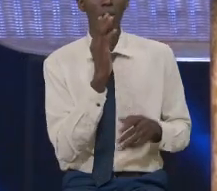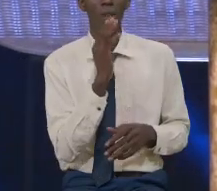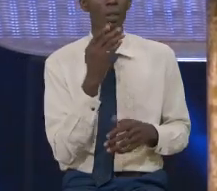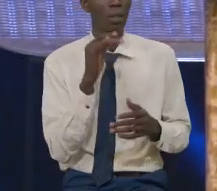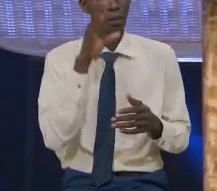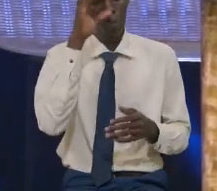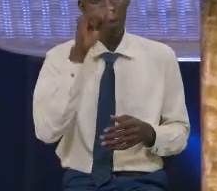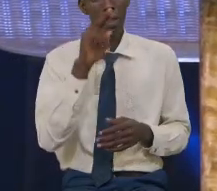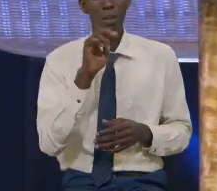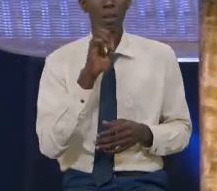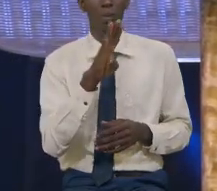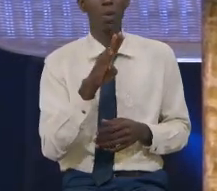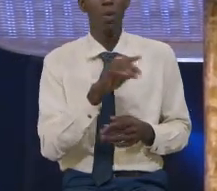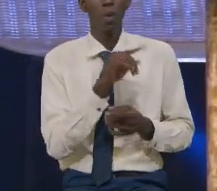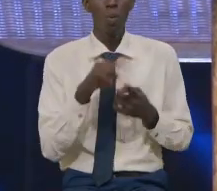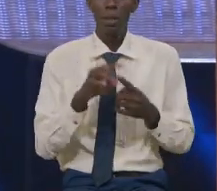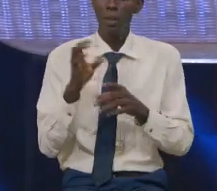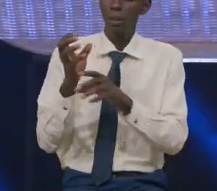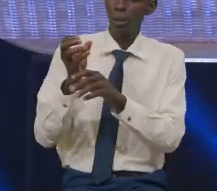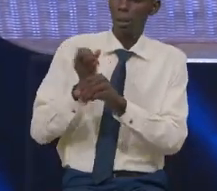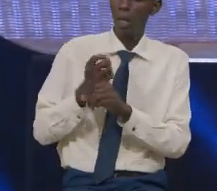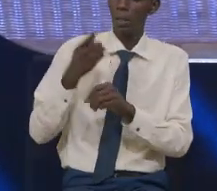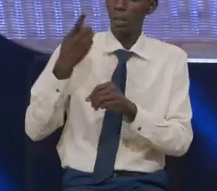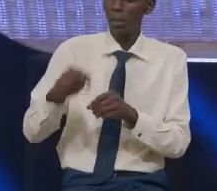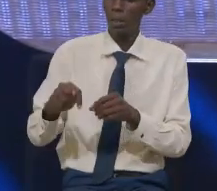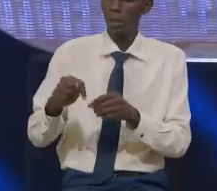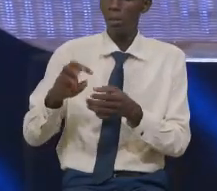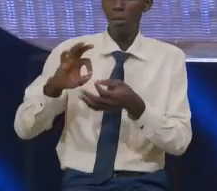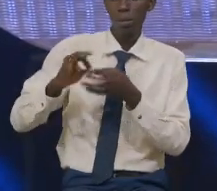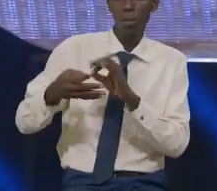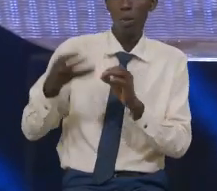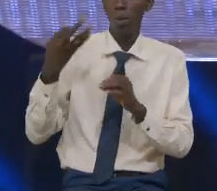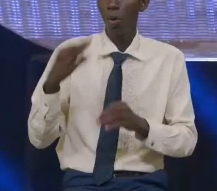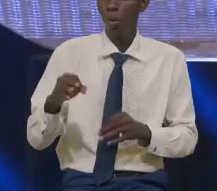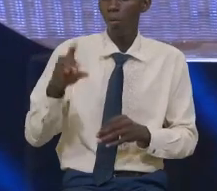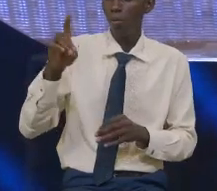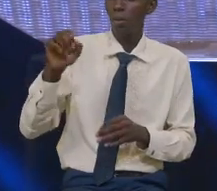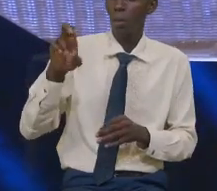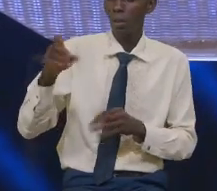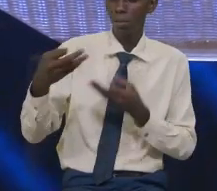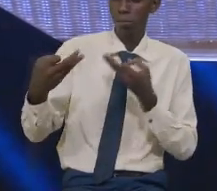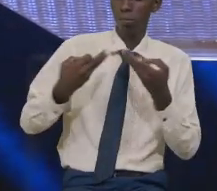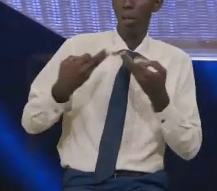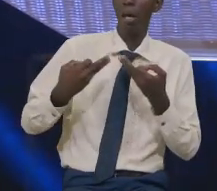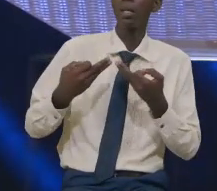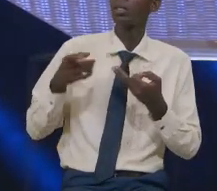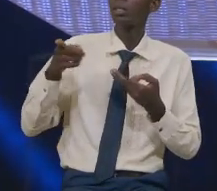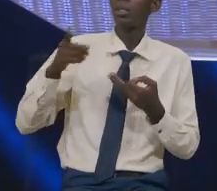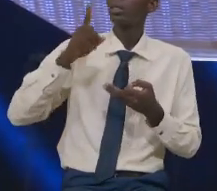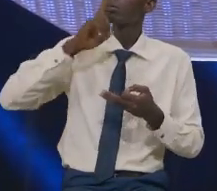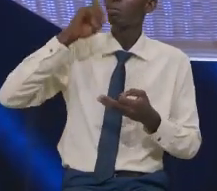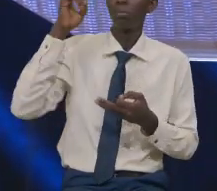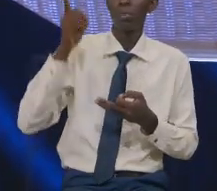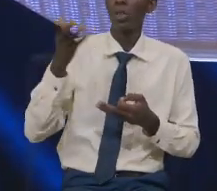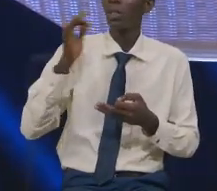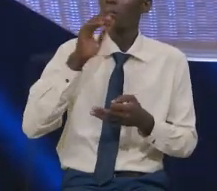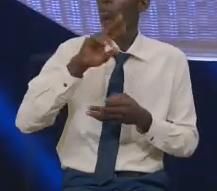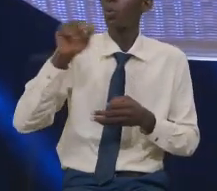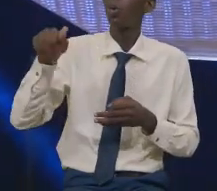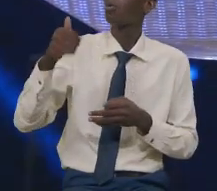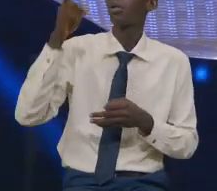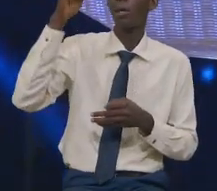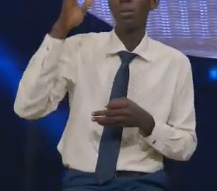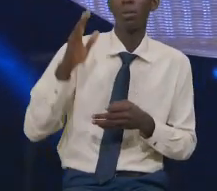he heard the interpretation of Daniel, he said of a truth, it is, there's no other God. You would have